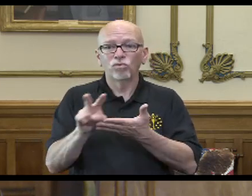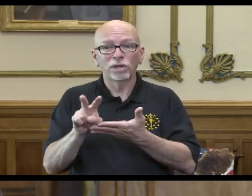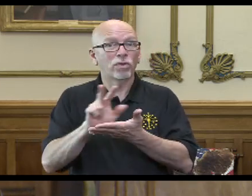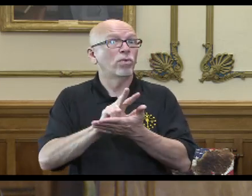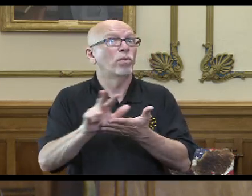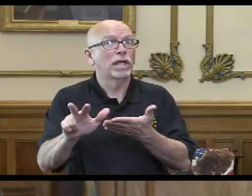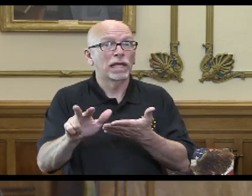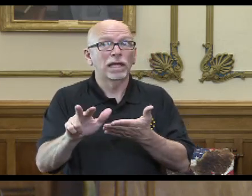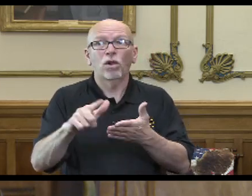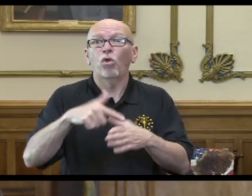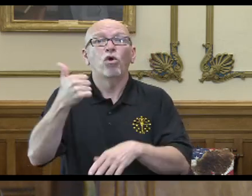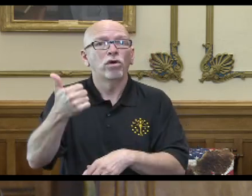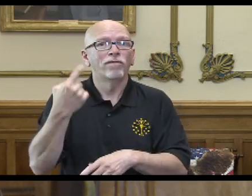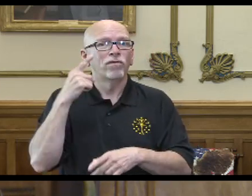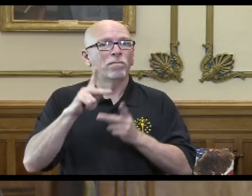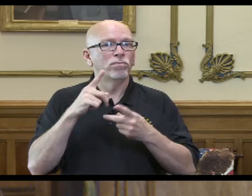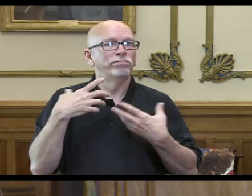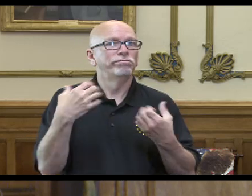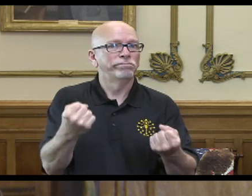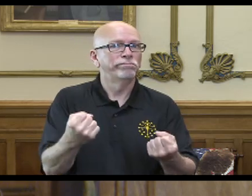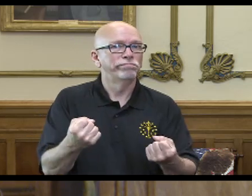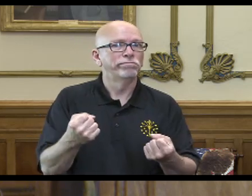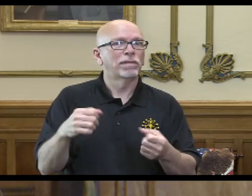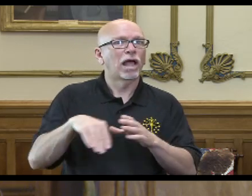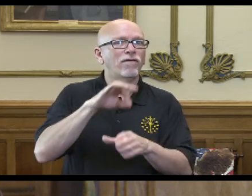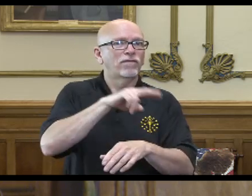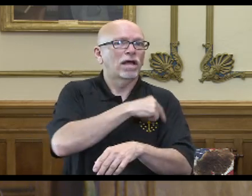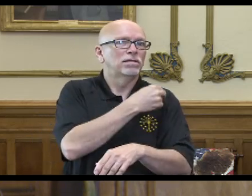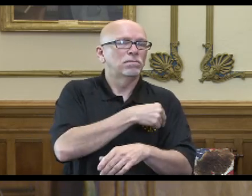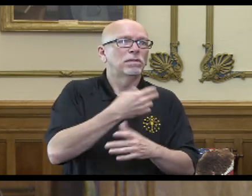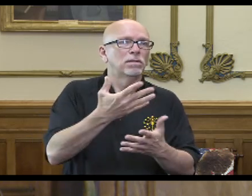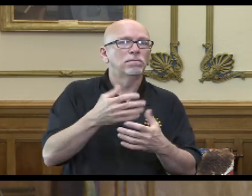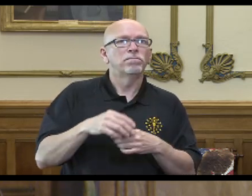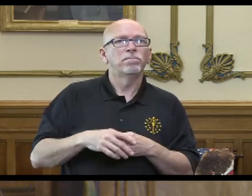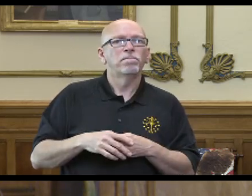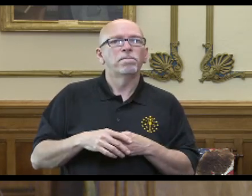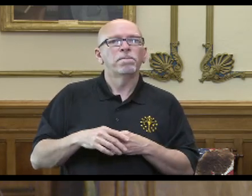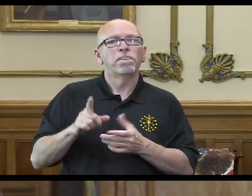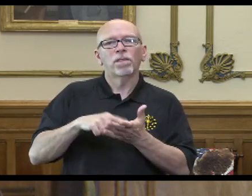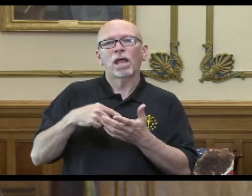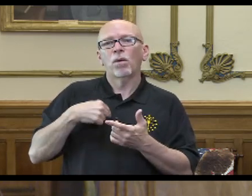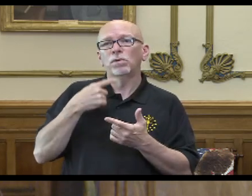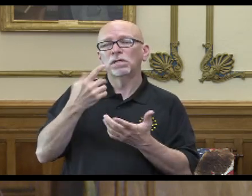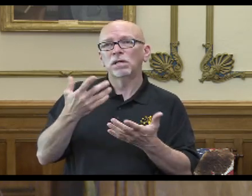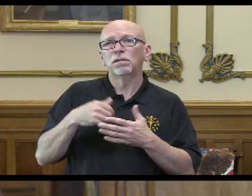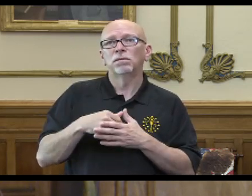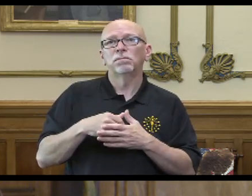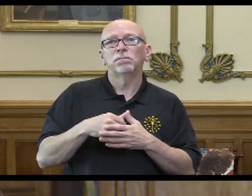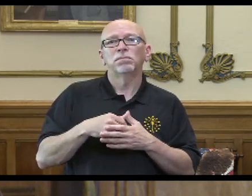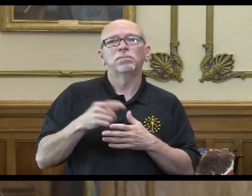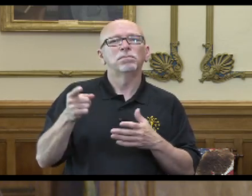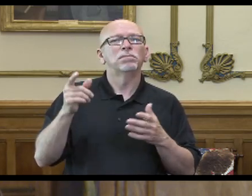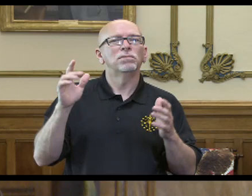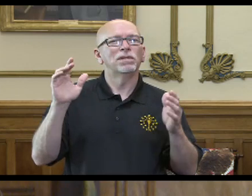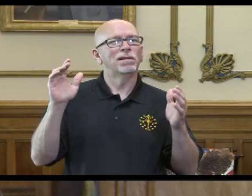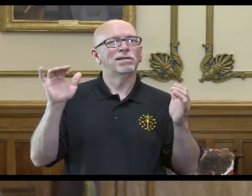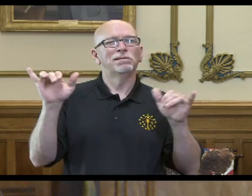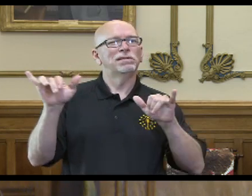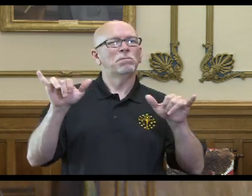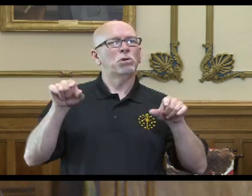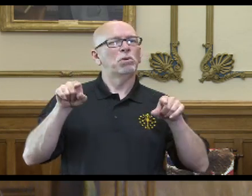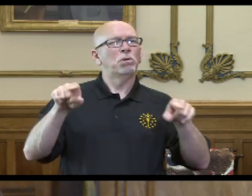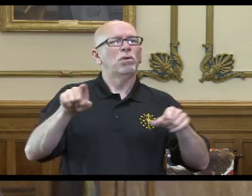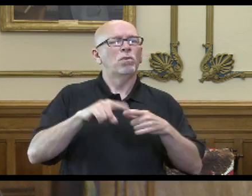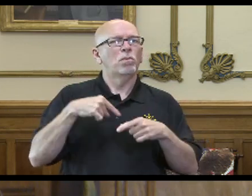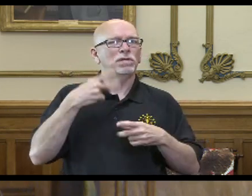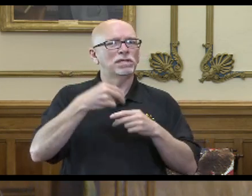or longer for individuals to get better and get out of the hospital. So, what I would say is that it mirrors some of what we've seen